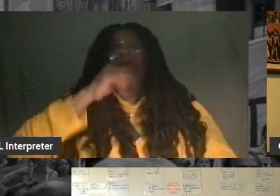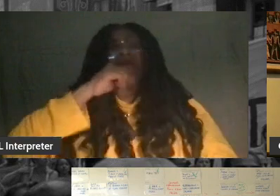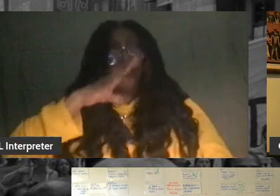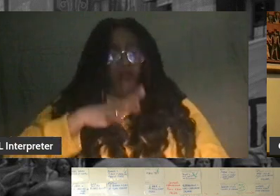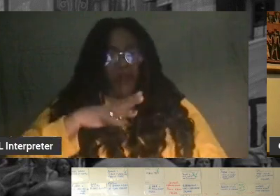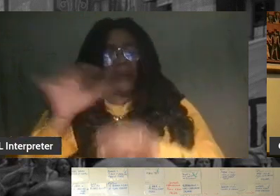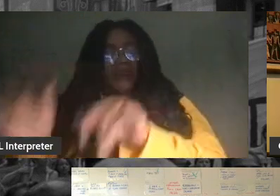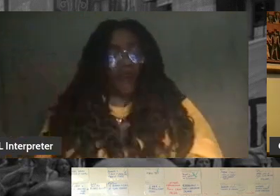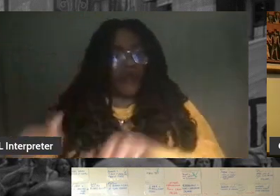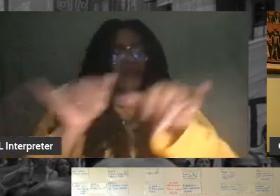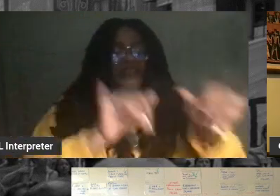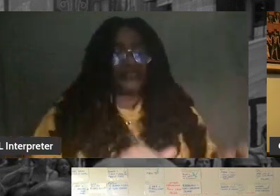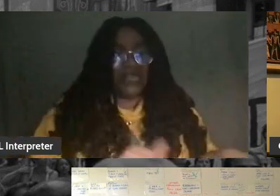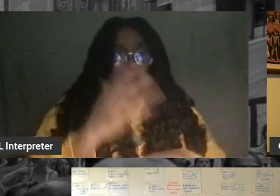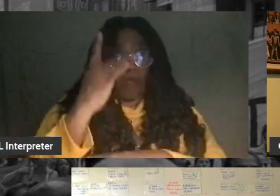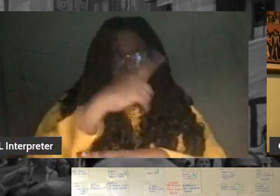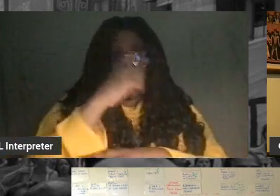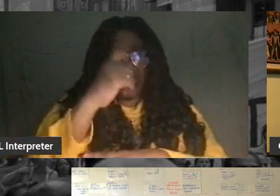because